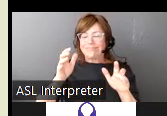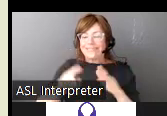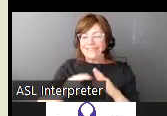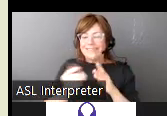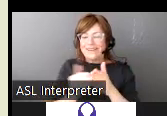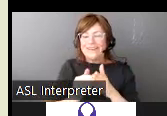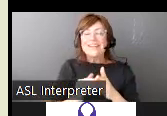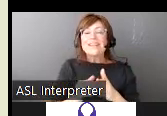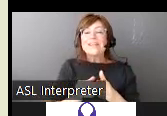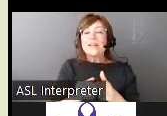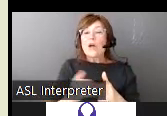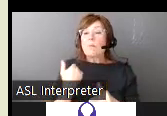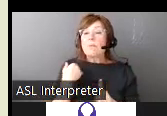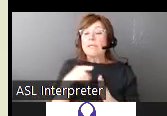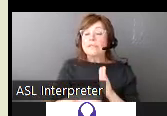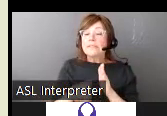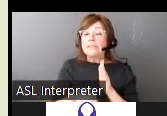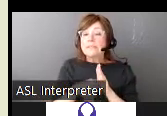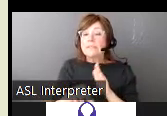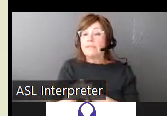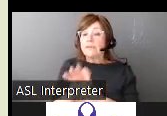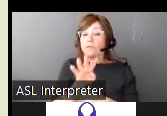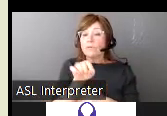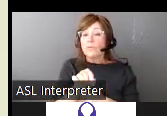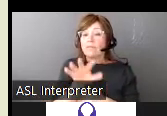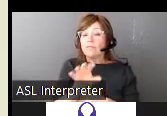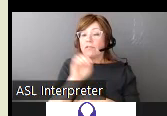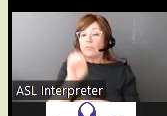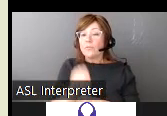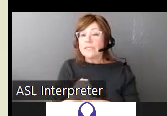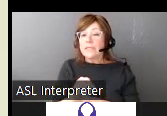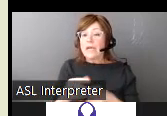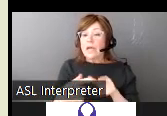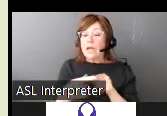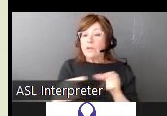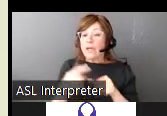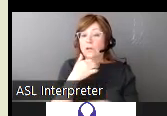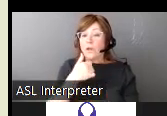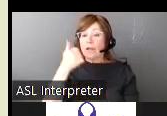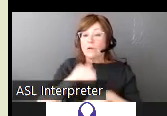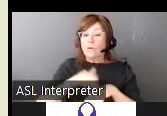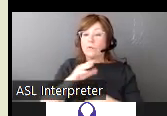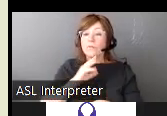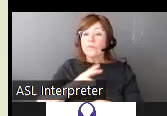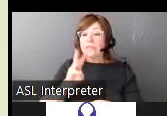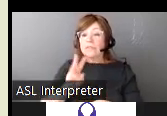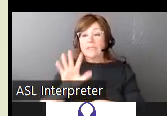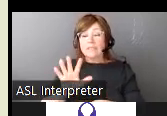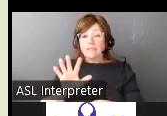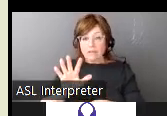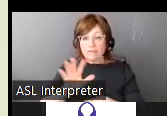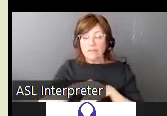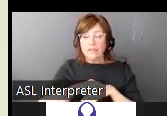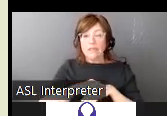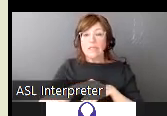so previous studies have found that 4.5% of Chinese elders aged 65 years of age and older